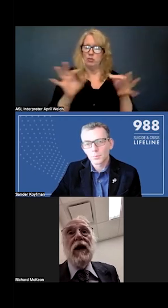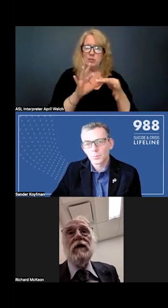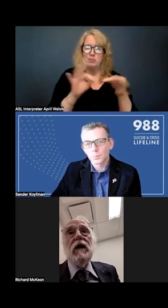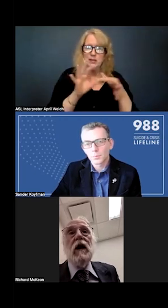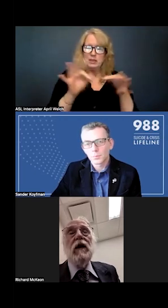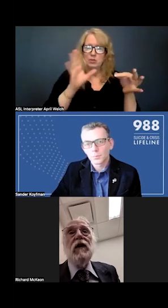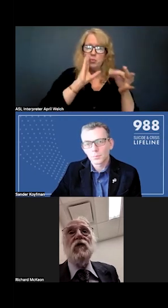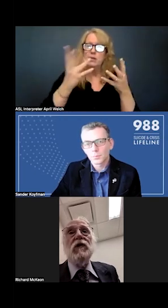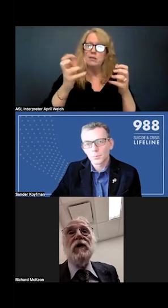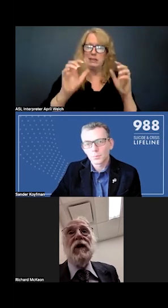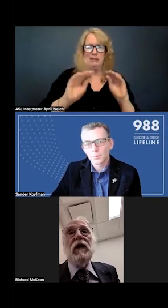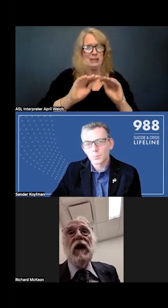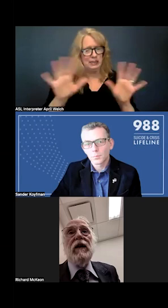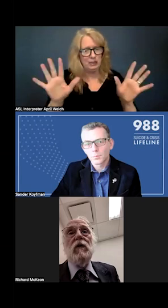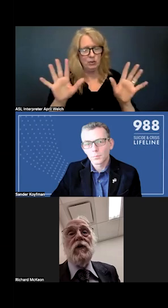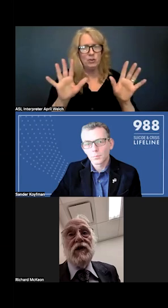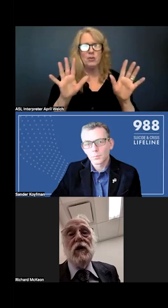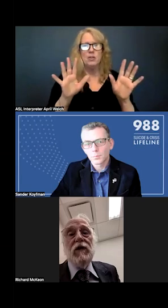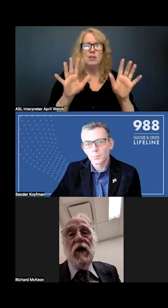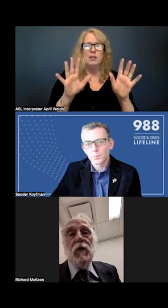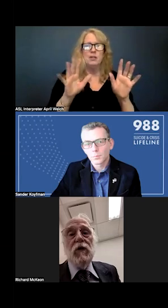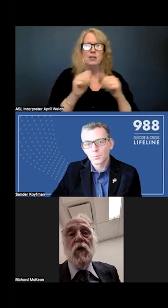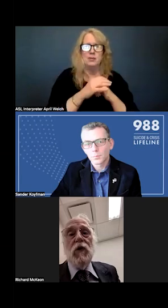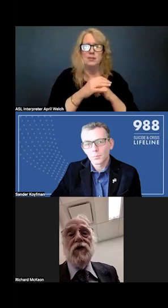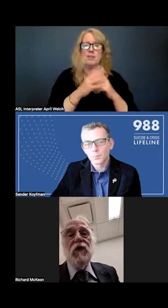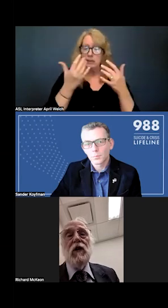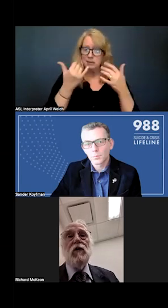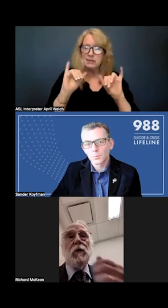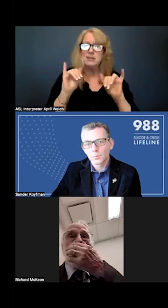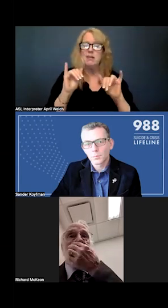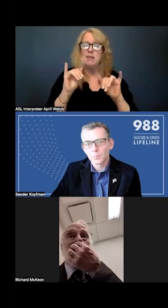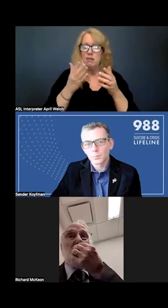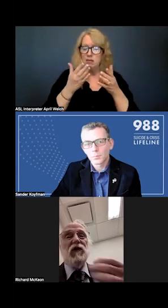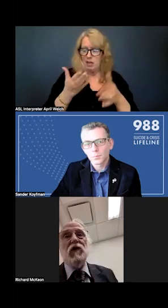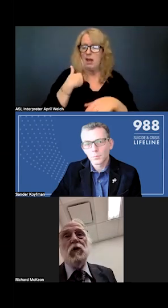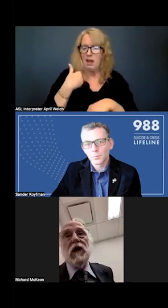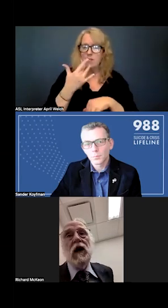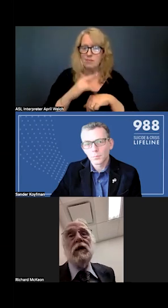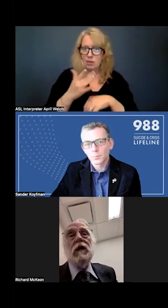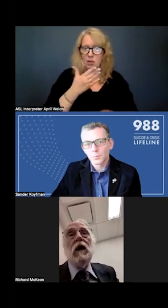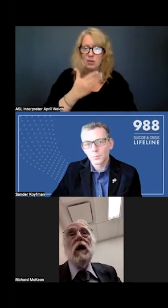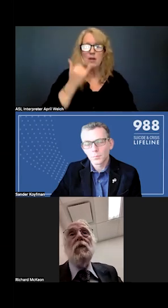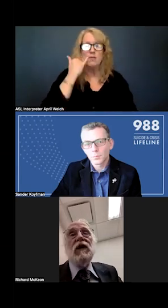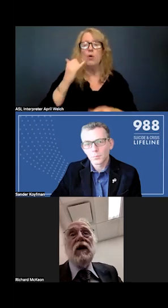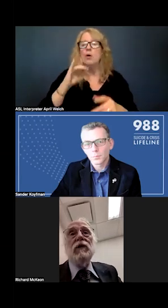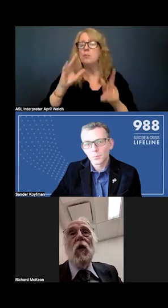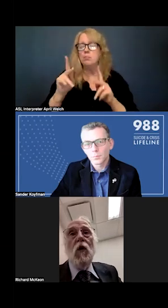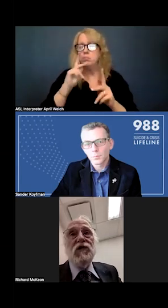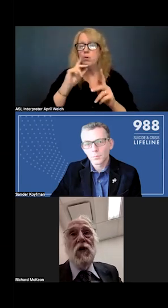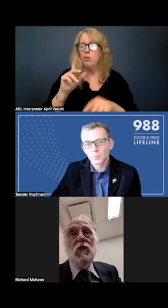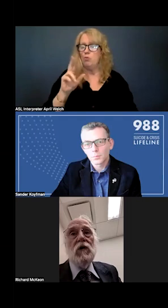clear that that it was still available, of course, for people at risk for suicide, but that